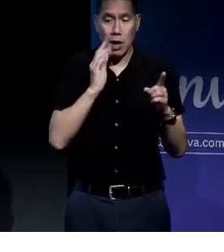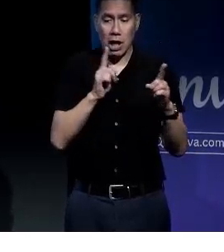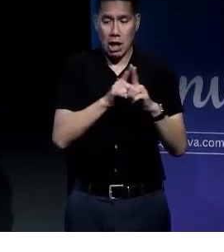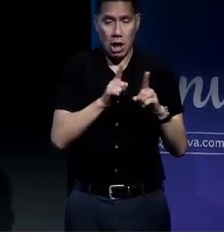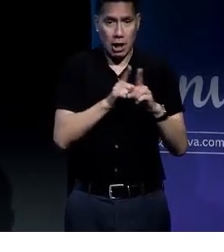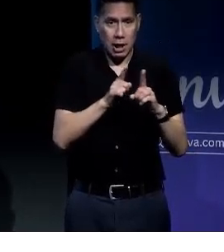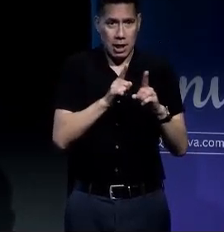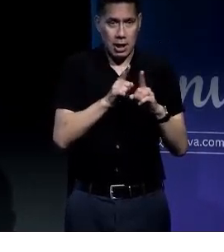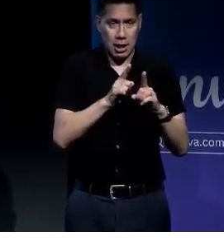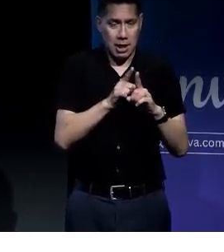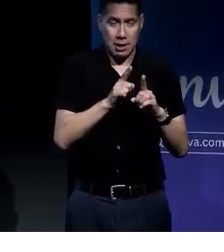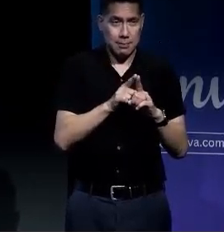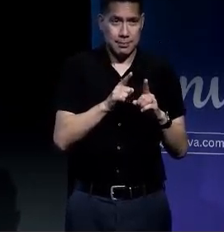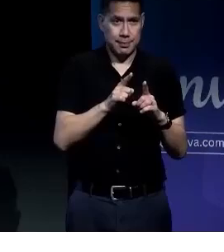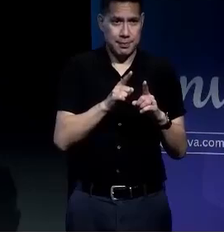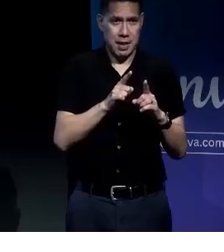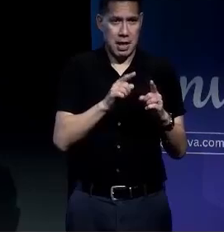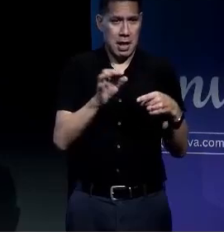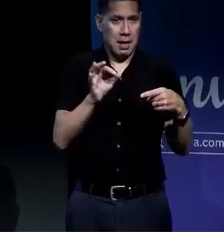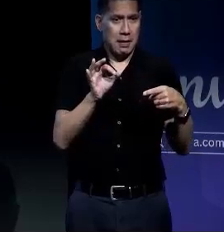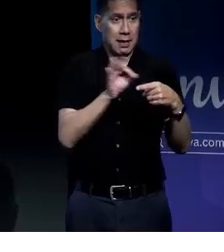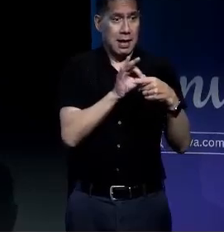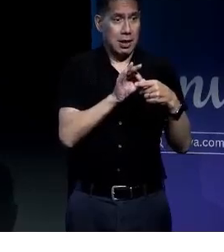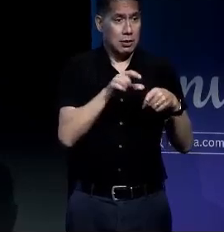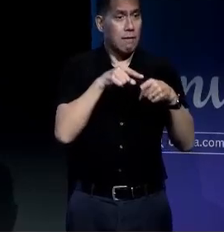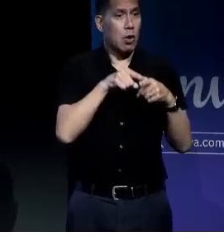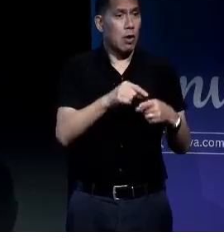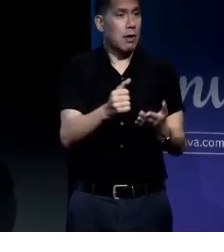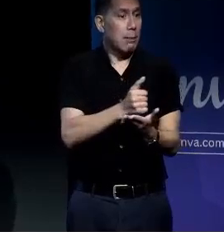do, make colours out of numbers.